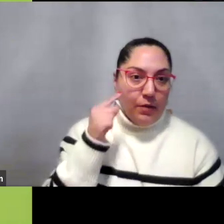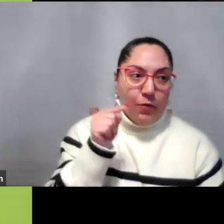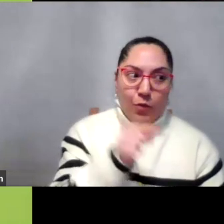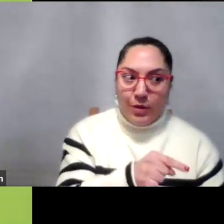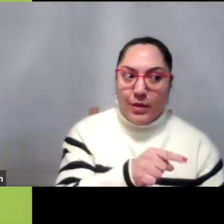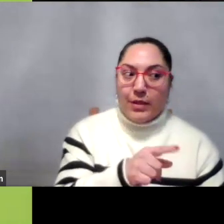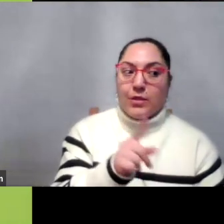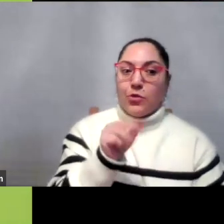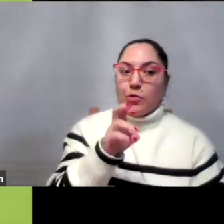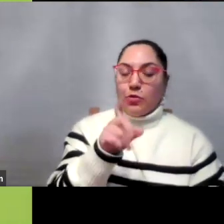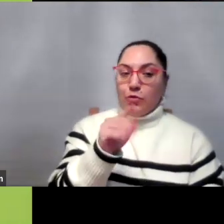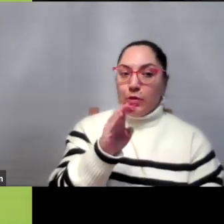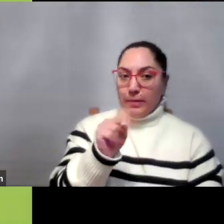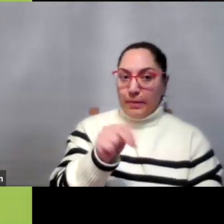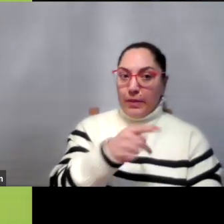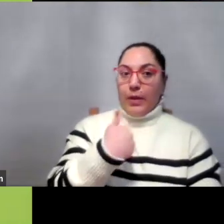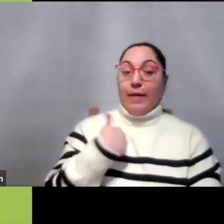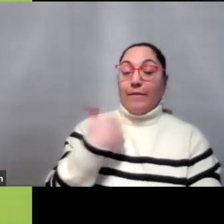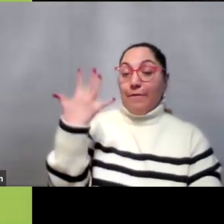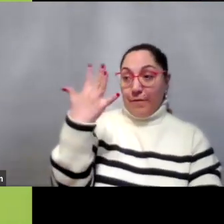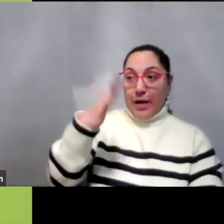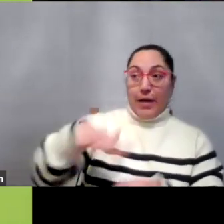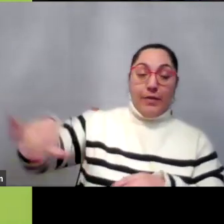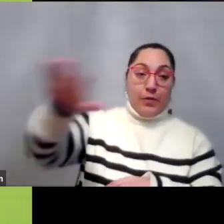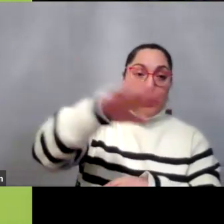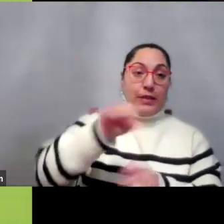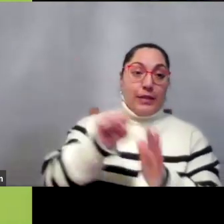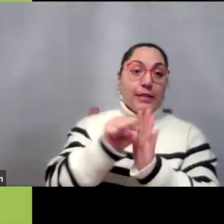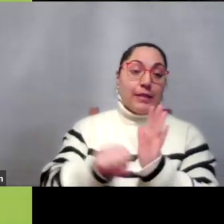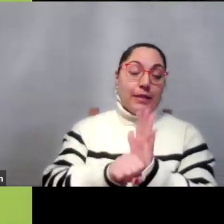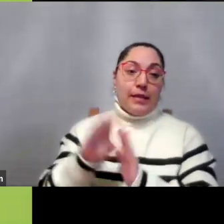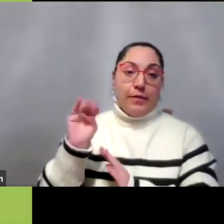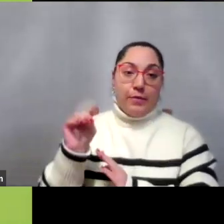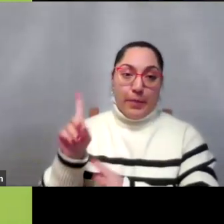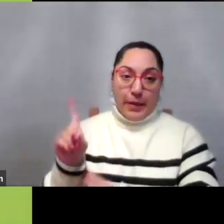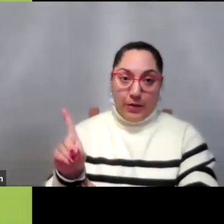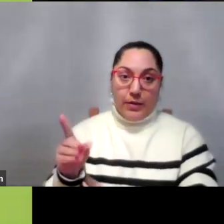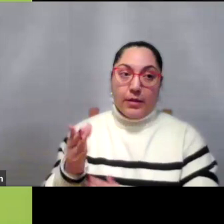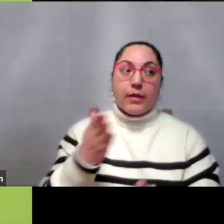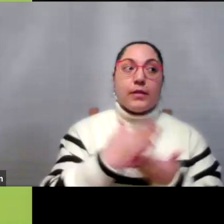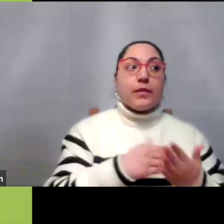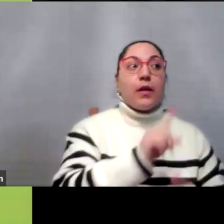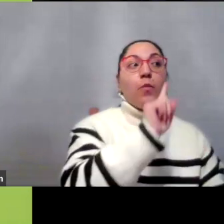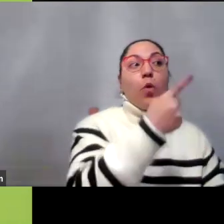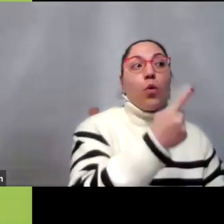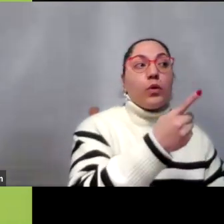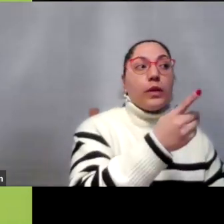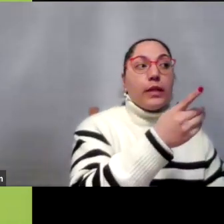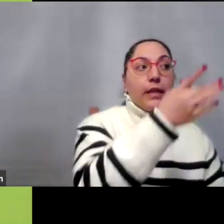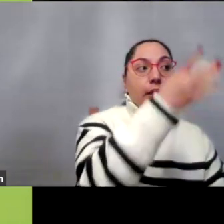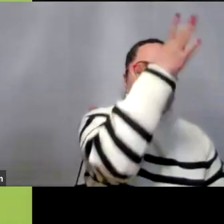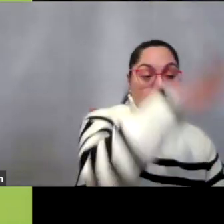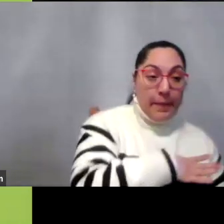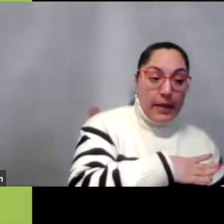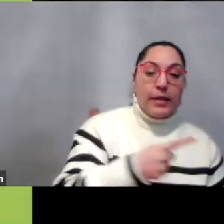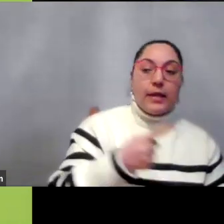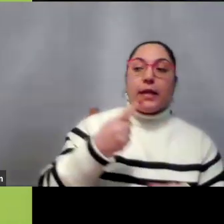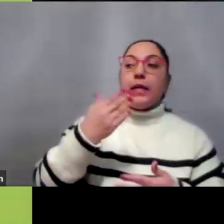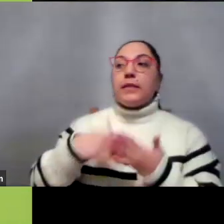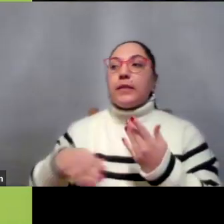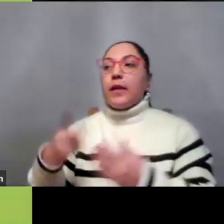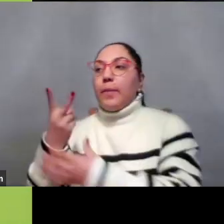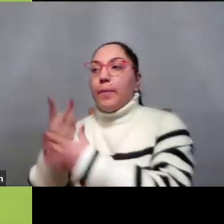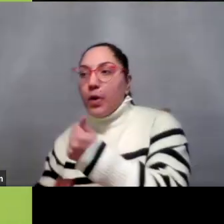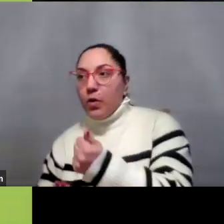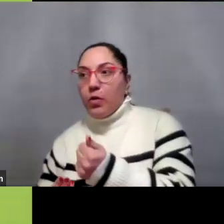centers, about 5 of them across the state. Some serve just males and some are co-ed and serve male and females. A pretty